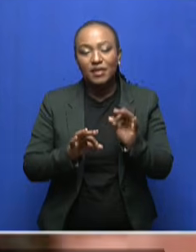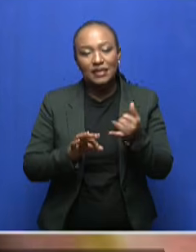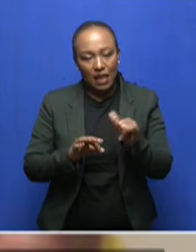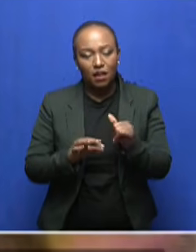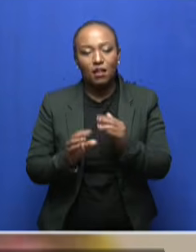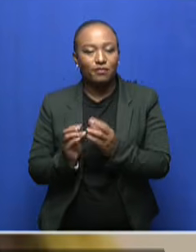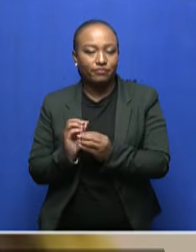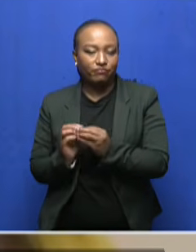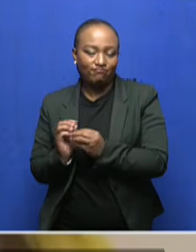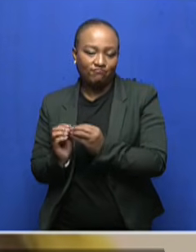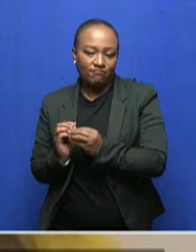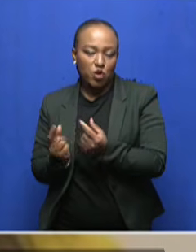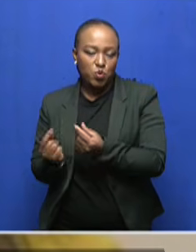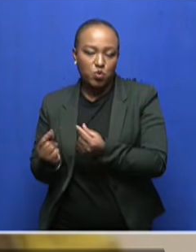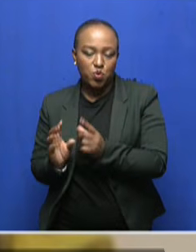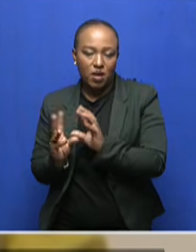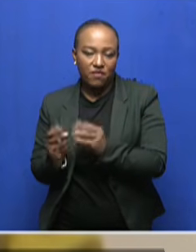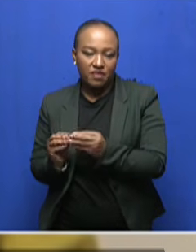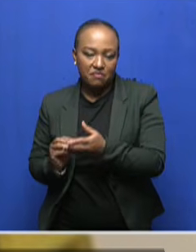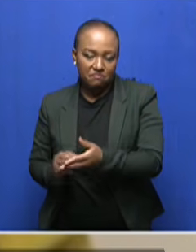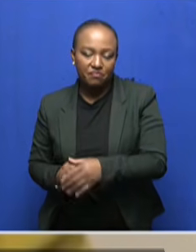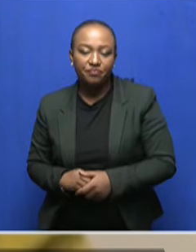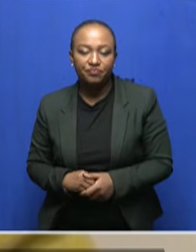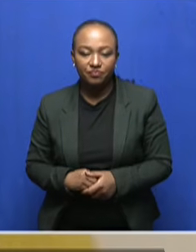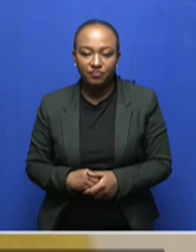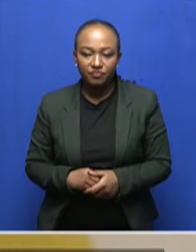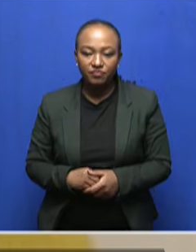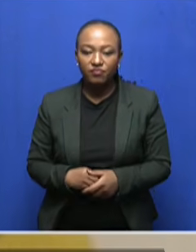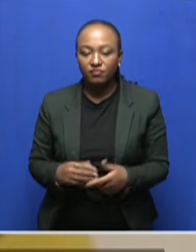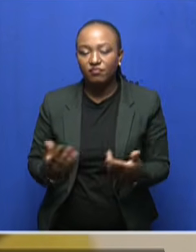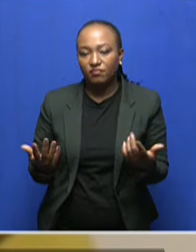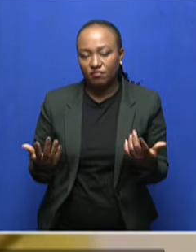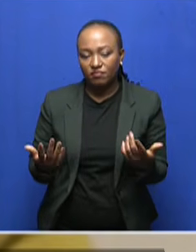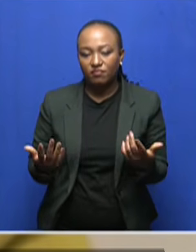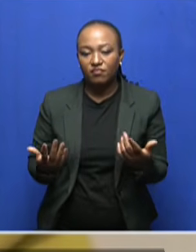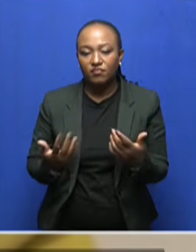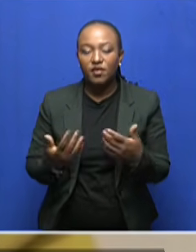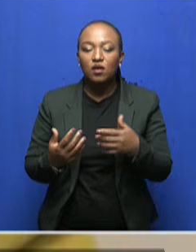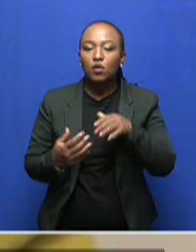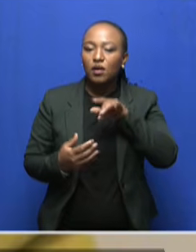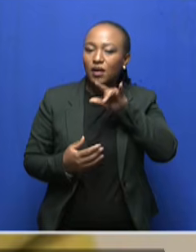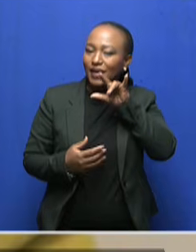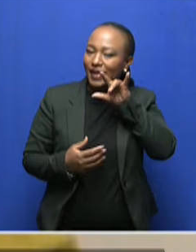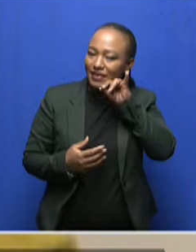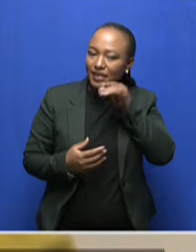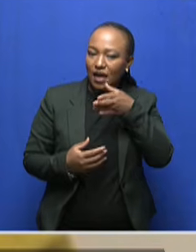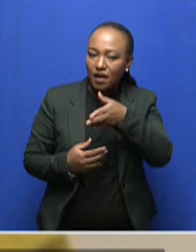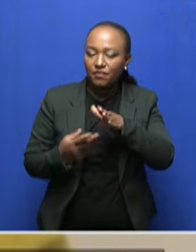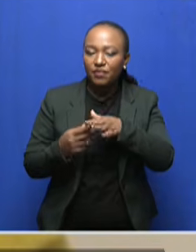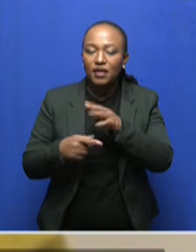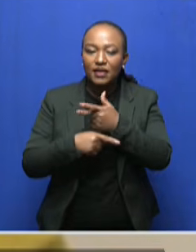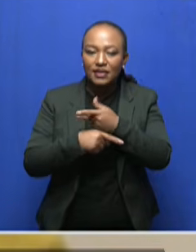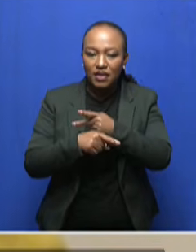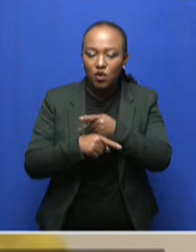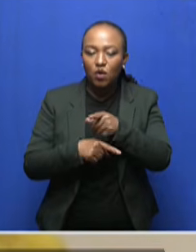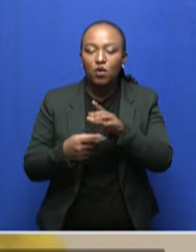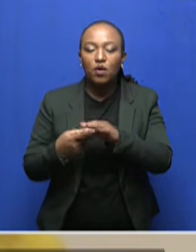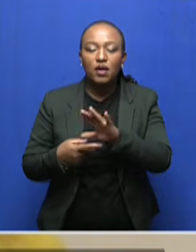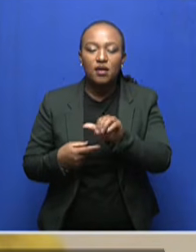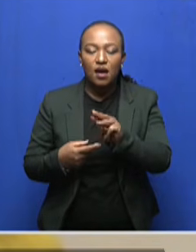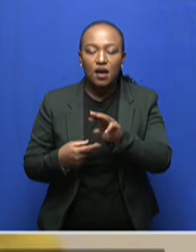just getting a wrap of everything that's going on. But we are found on Instagram, on TikTok, Story at